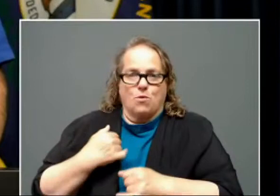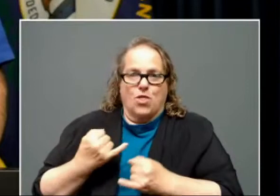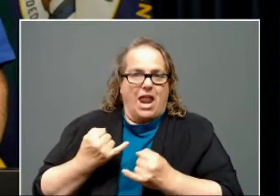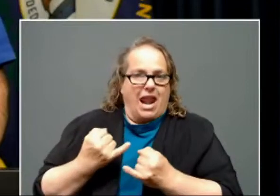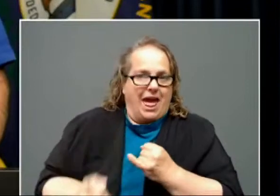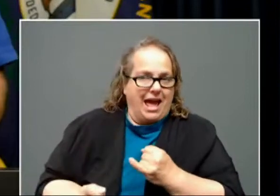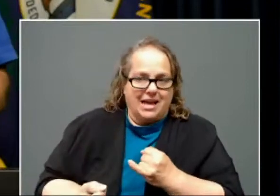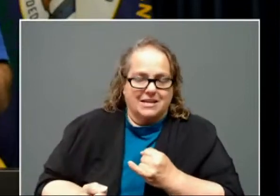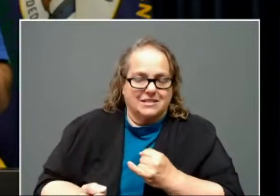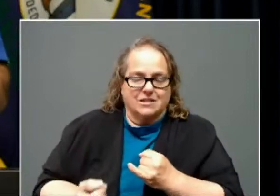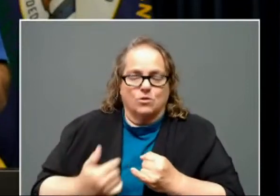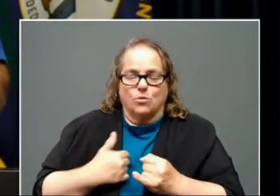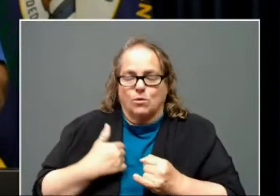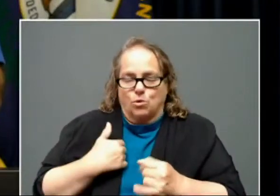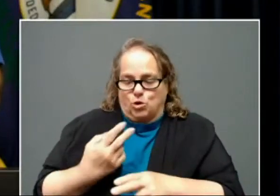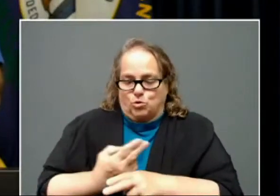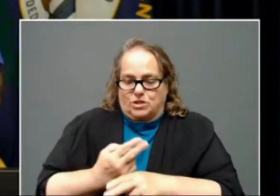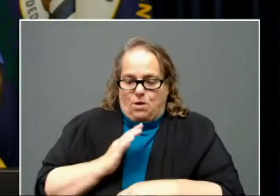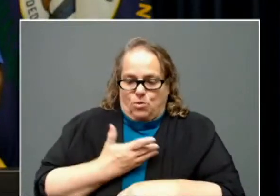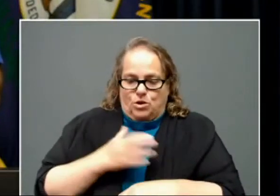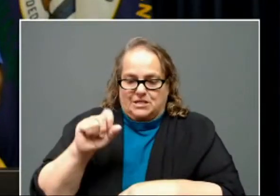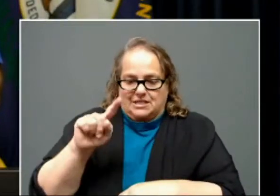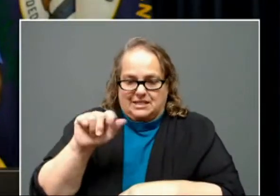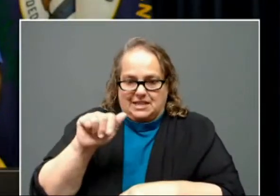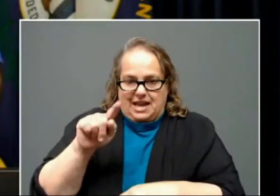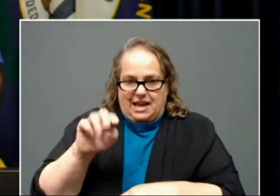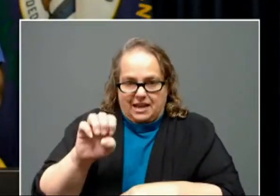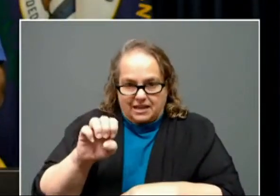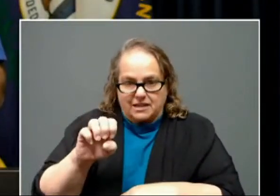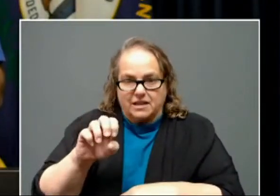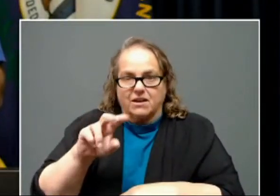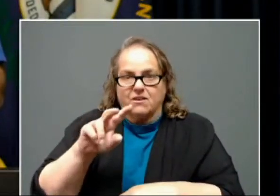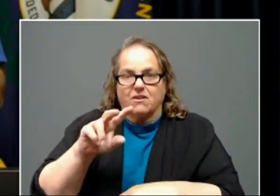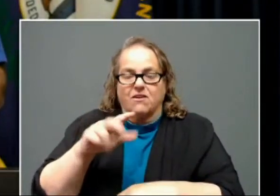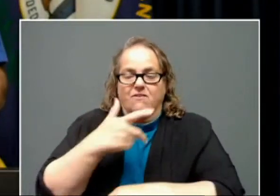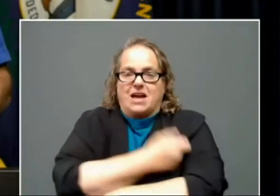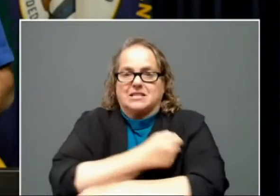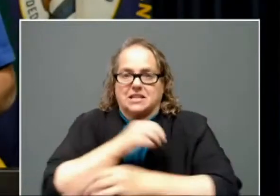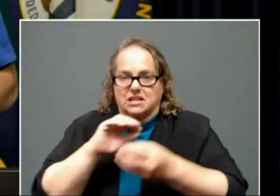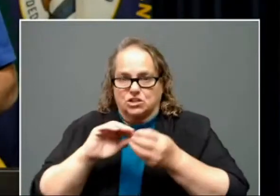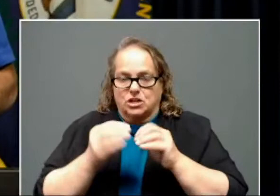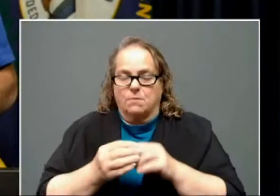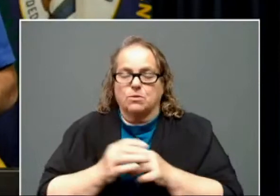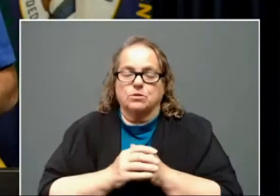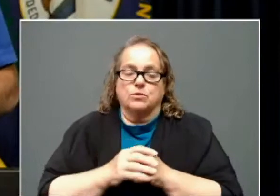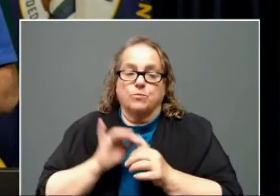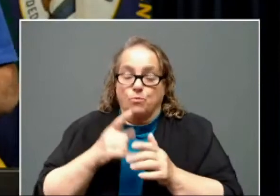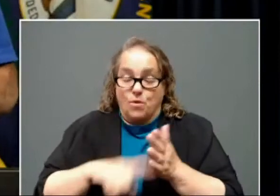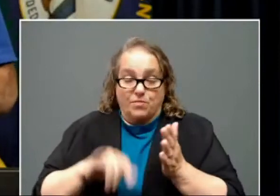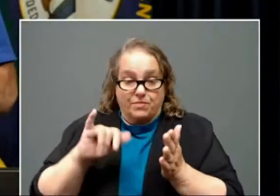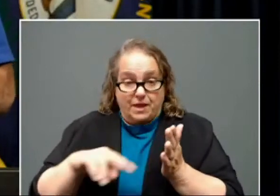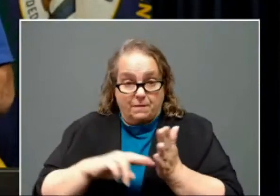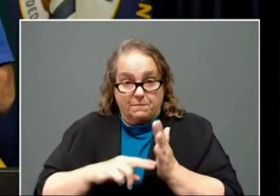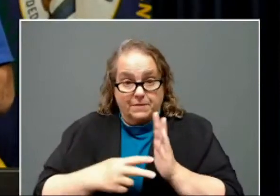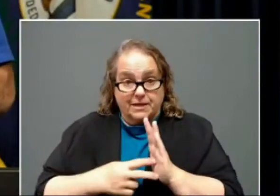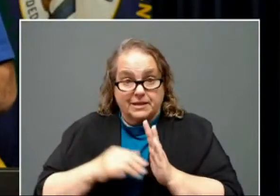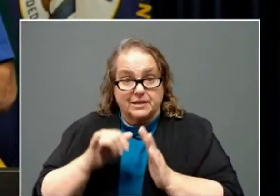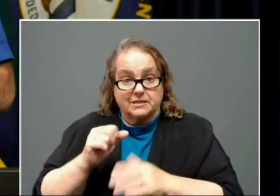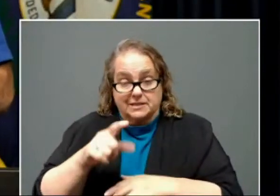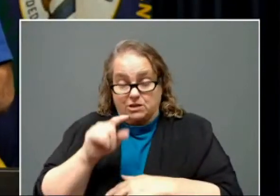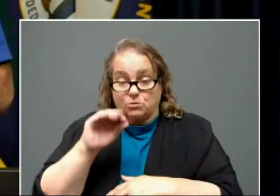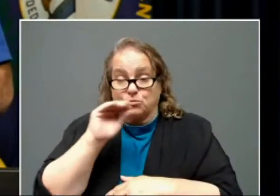our state collected vaccination numbers. What that means is, can you put up table